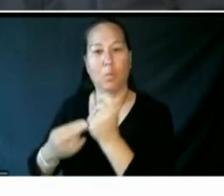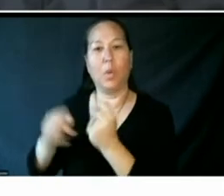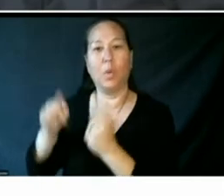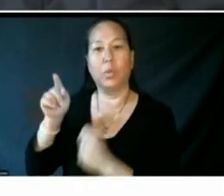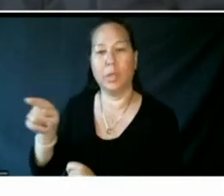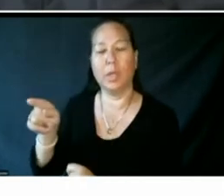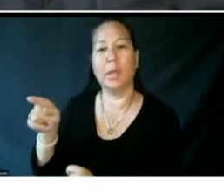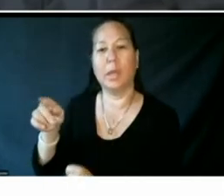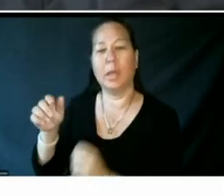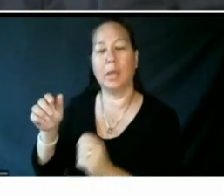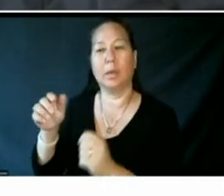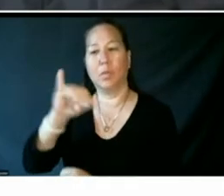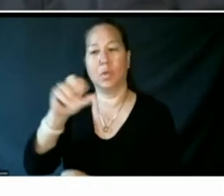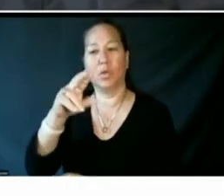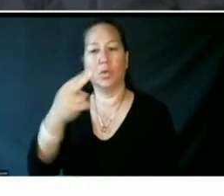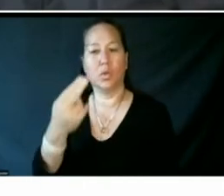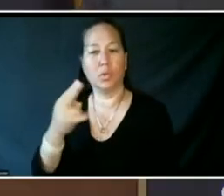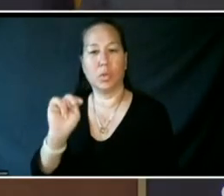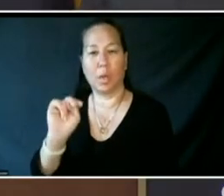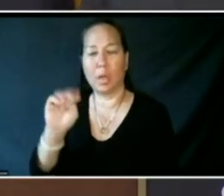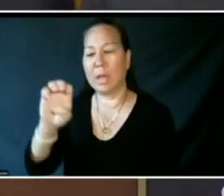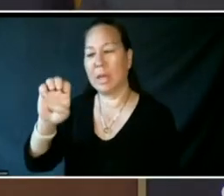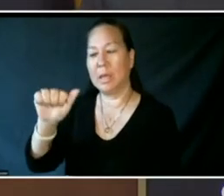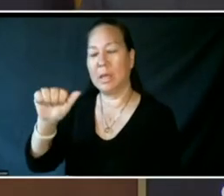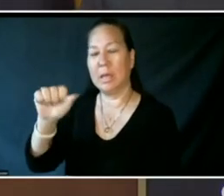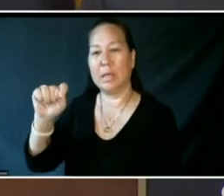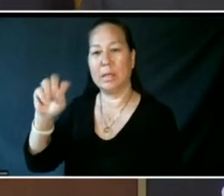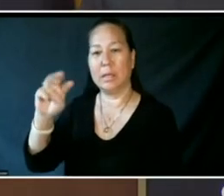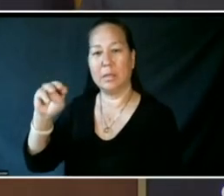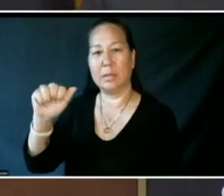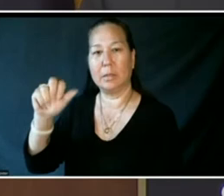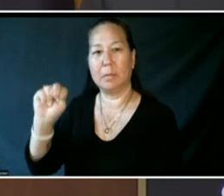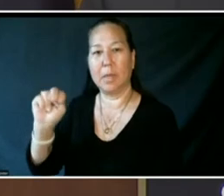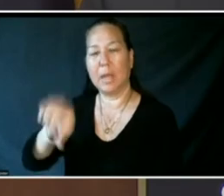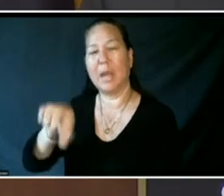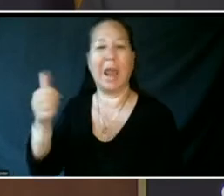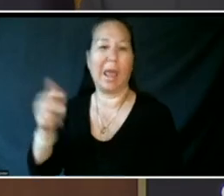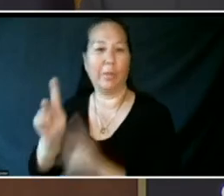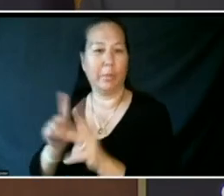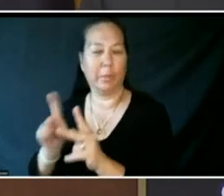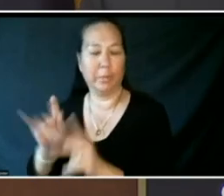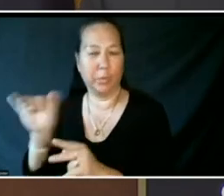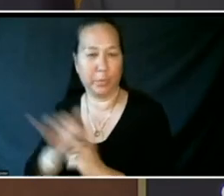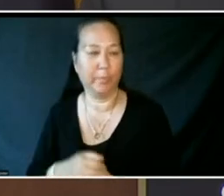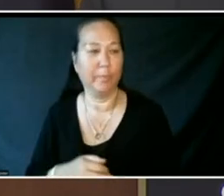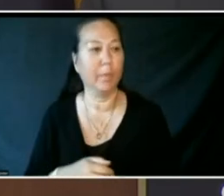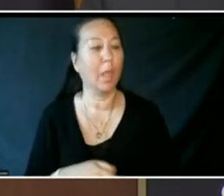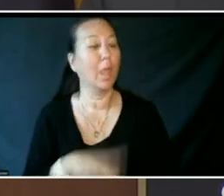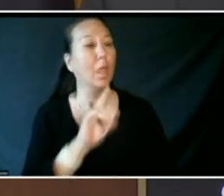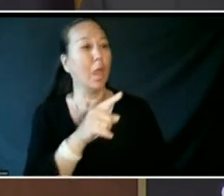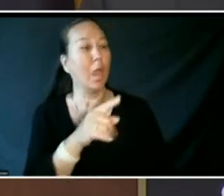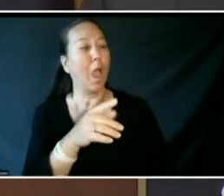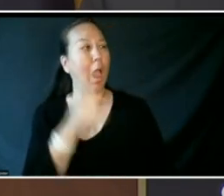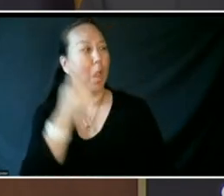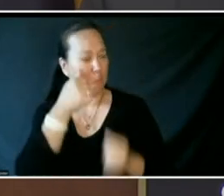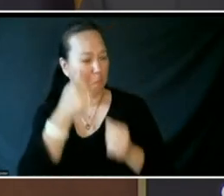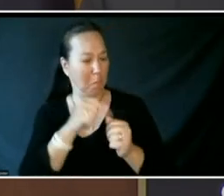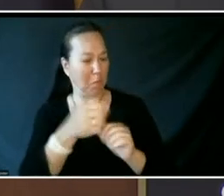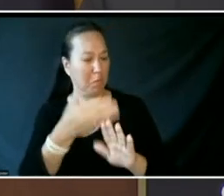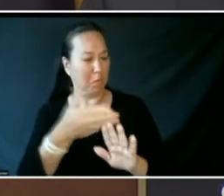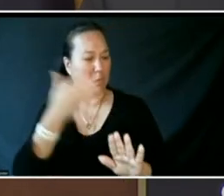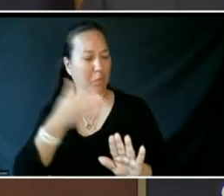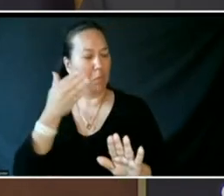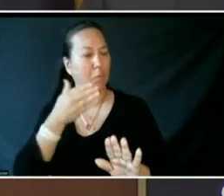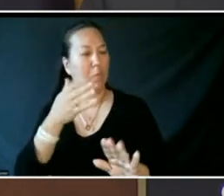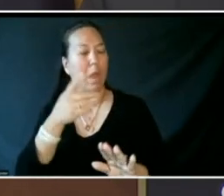others. Speaker Bowers, I understand that a week after that call, Mr. Giuliani appeared with others associated with President Trump's effort